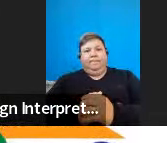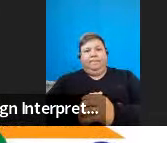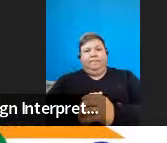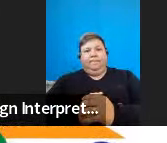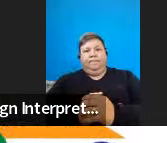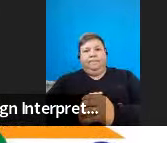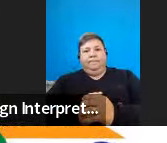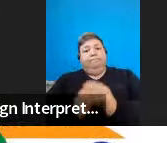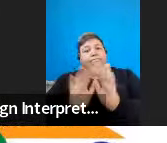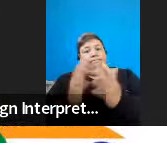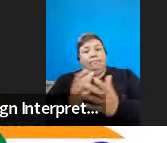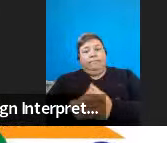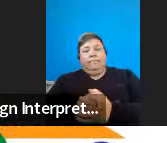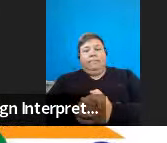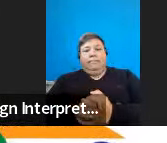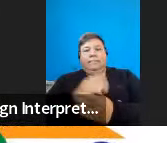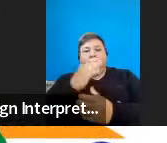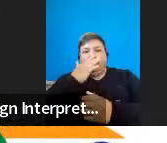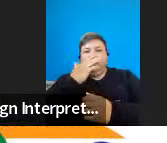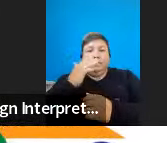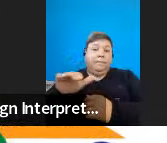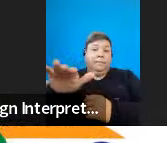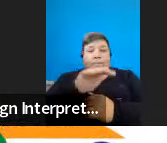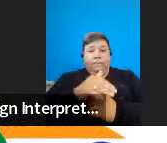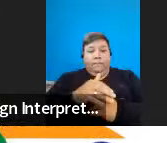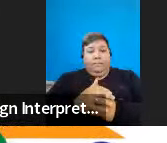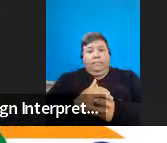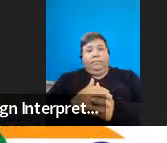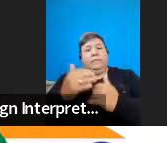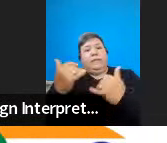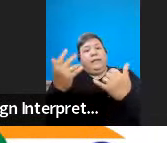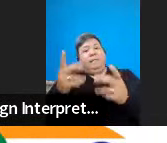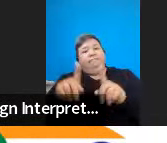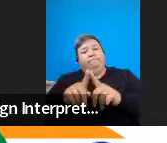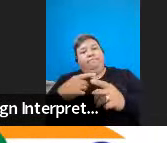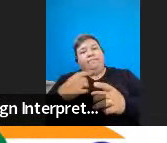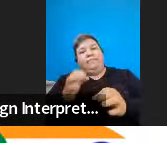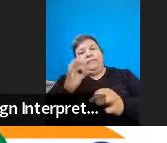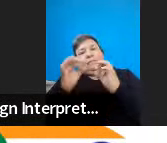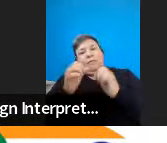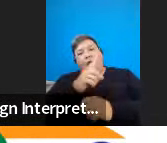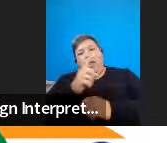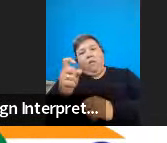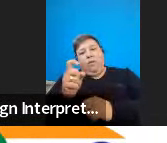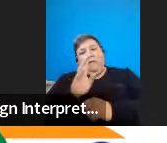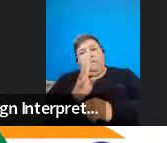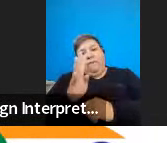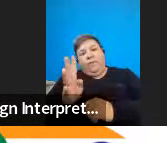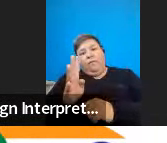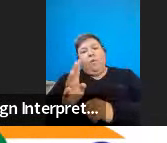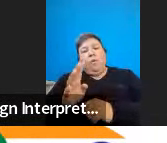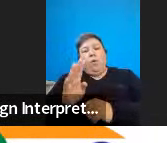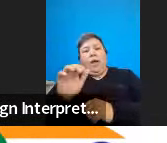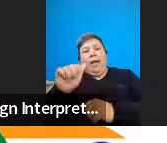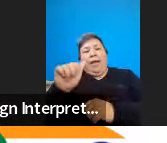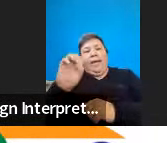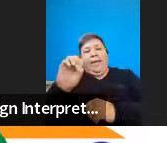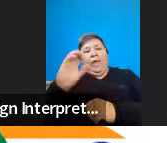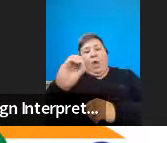So, ladies and gentlemen, as I've indicated that we have 144 AEOCs to date and have